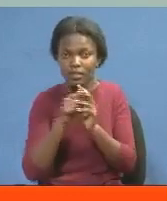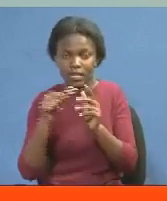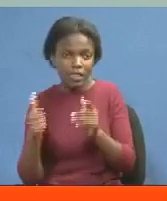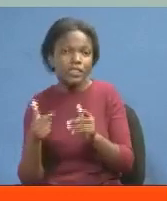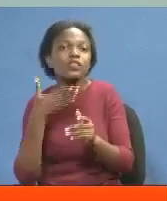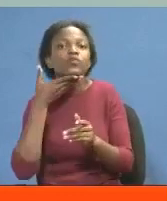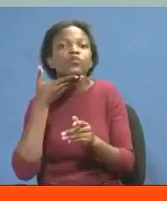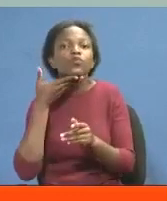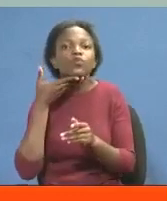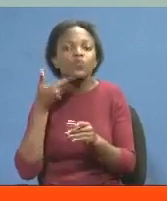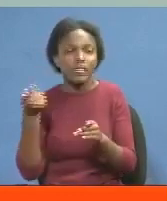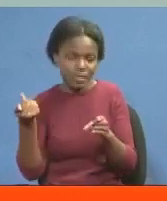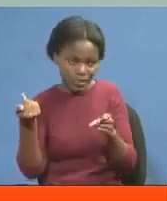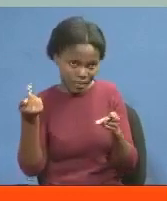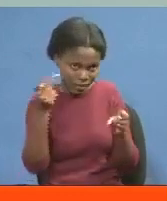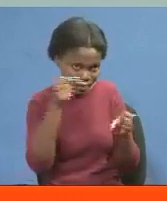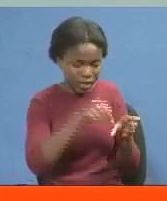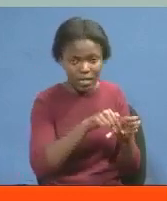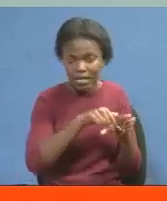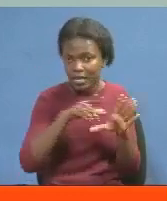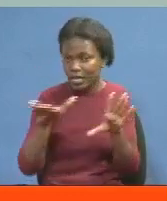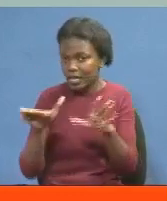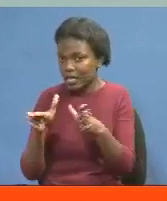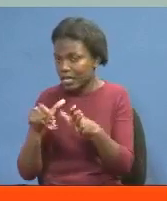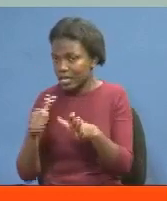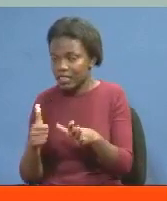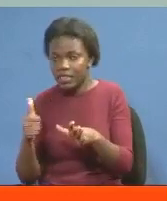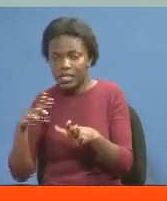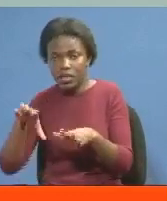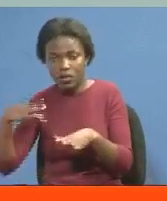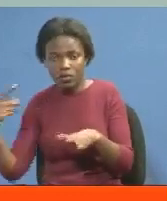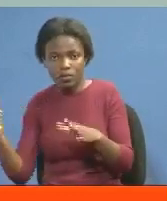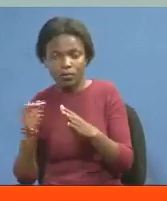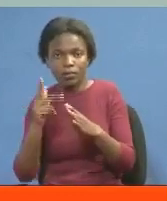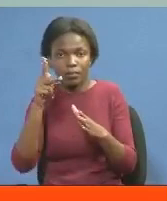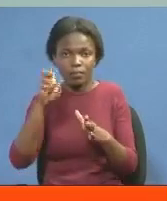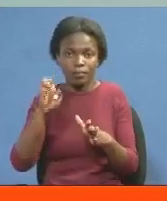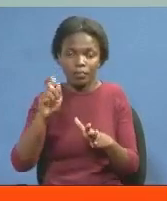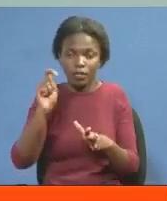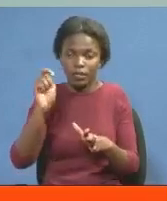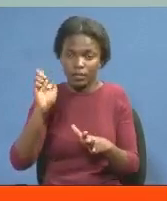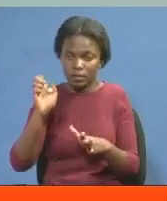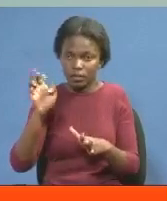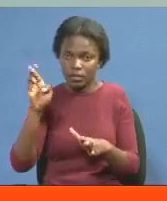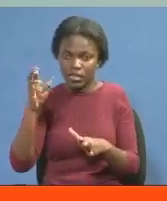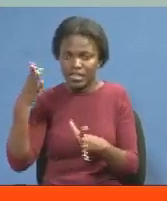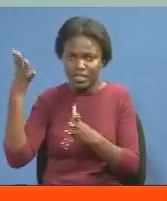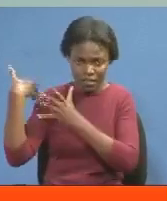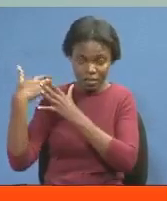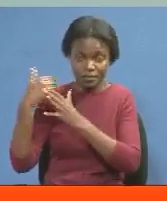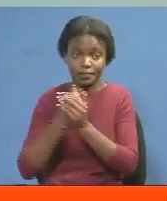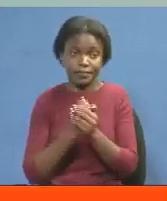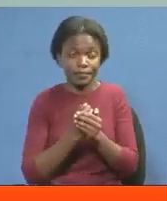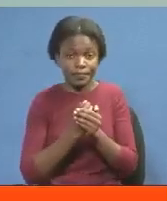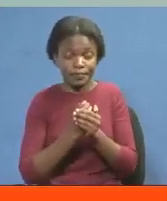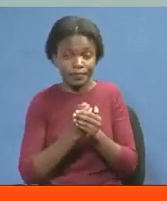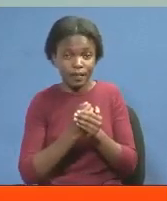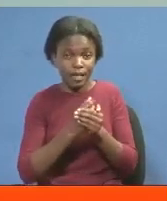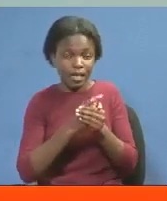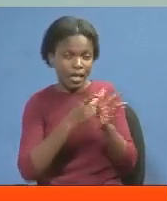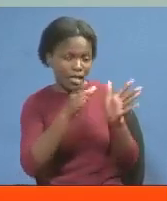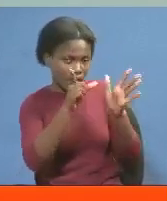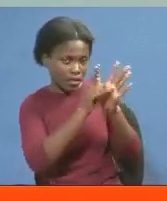others want them to remain in Kenya. Yesterday, the 8th of April, Peter Geshira, a lawyer and former presidential candidate, filed a legal